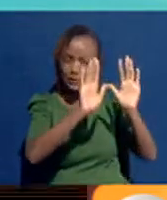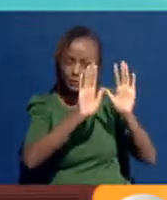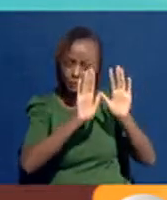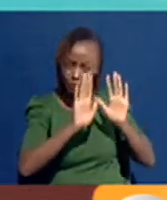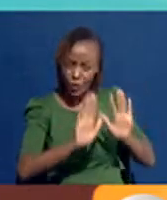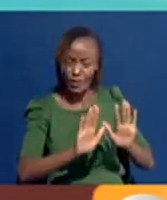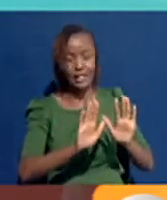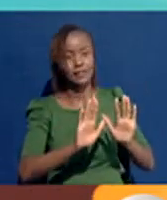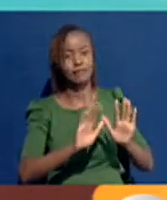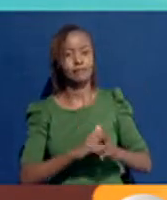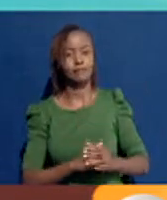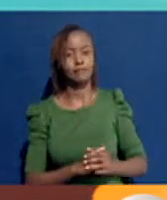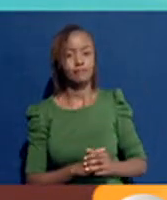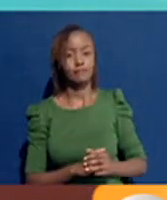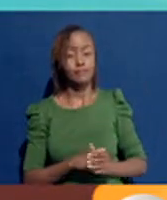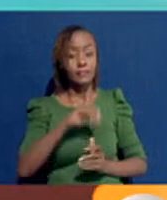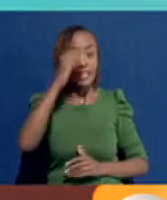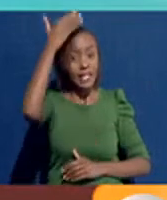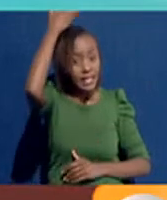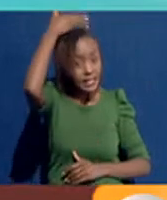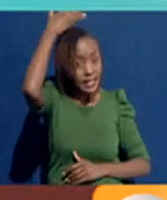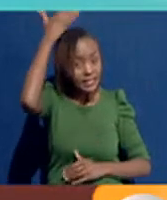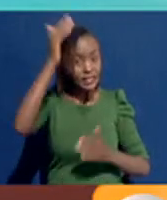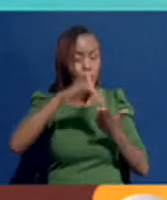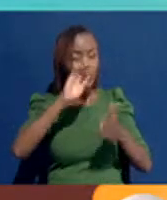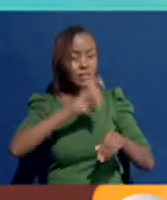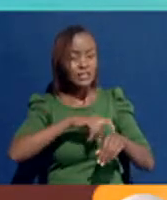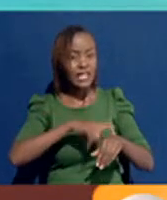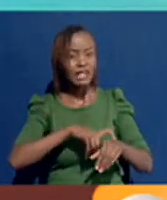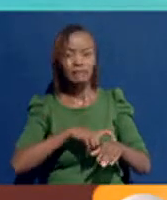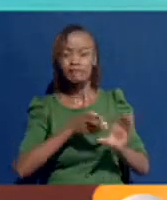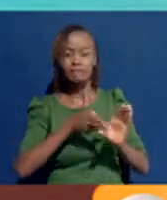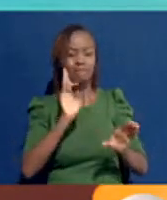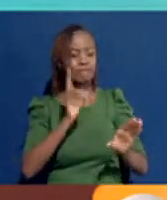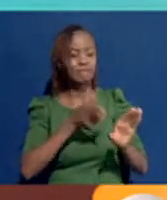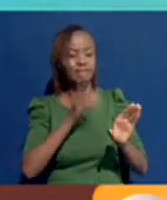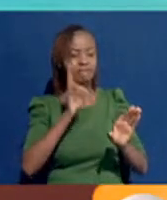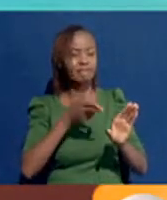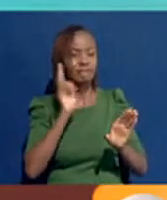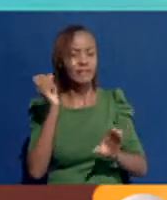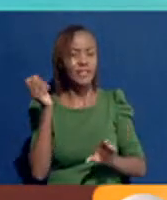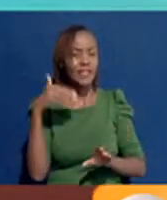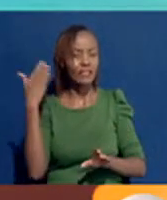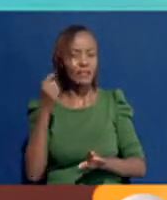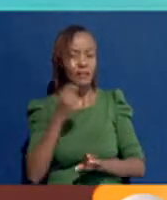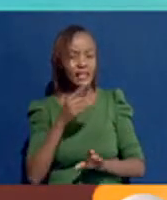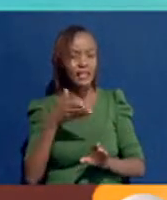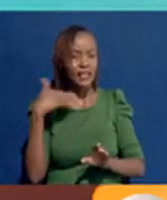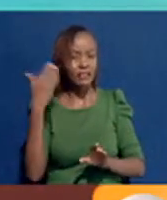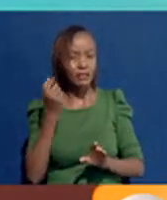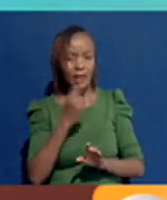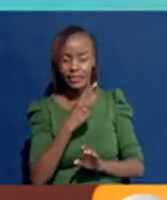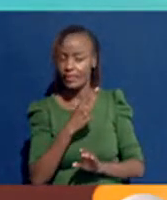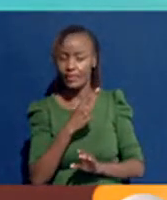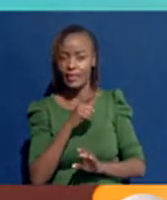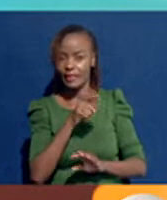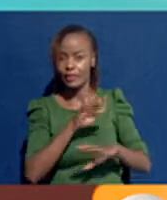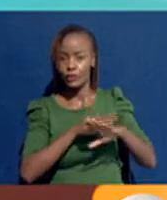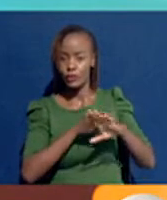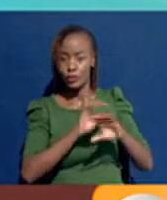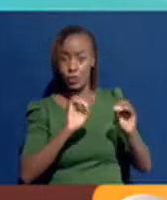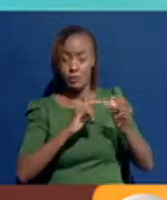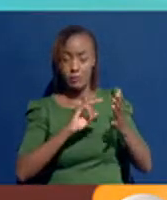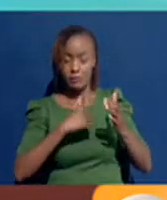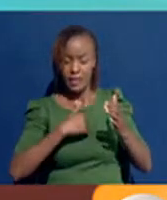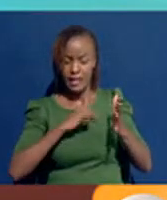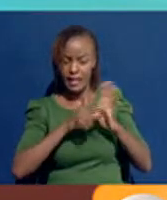date. So the nurses were resigning almost 20 every month. So we could not sustain that. So I decided to change and